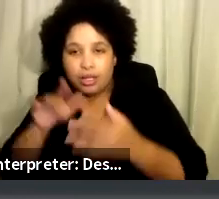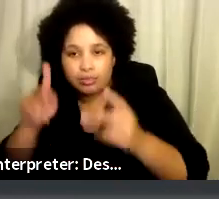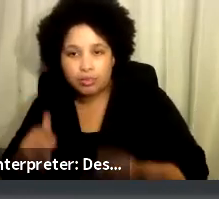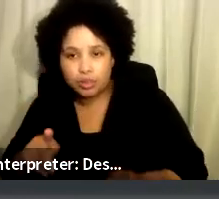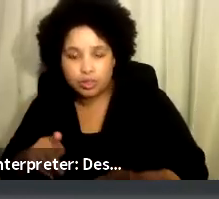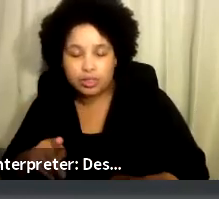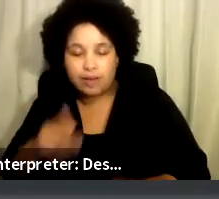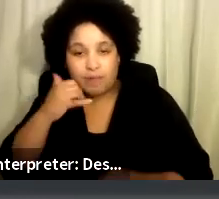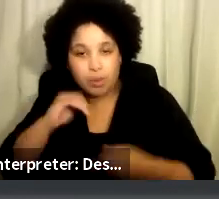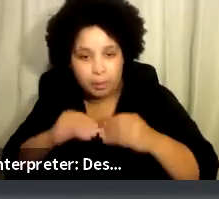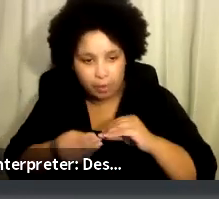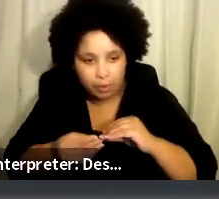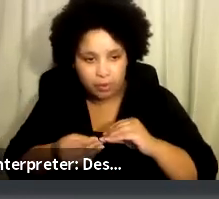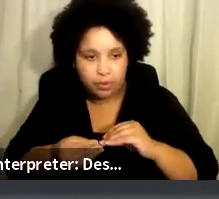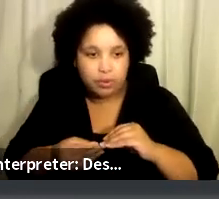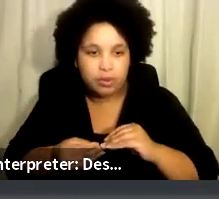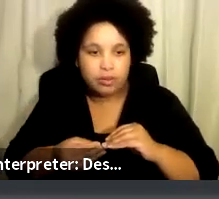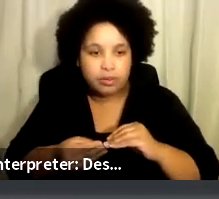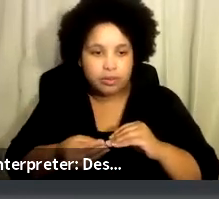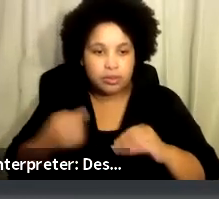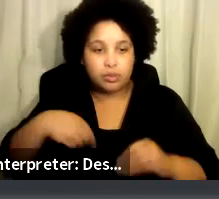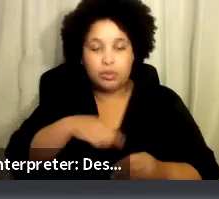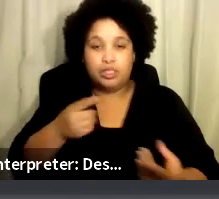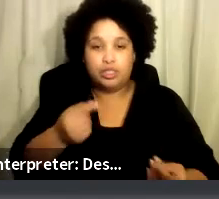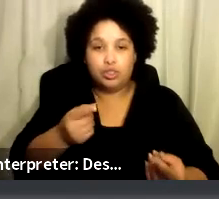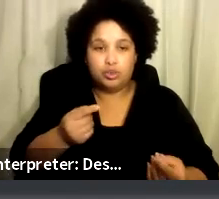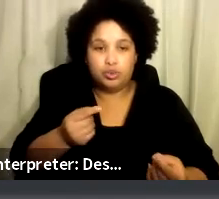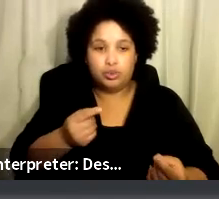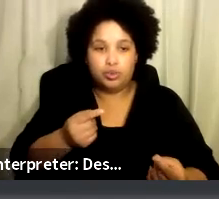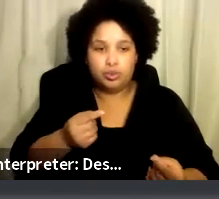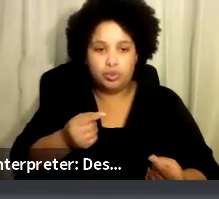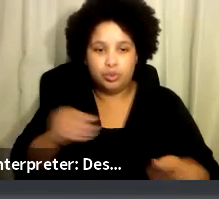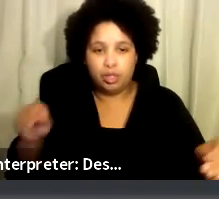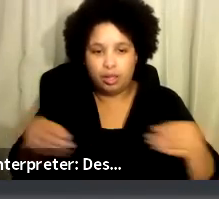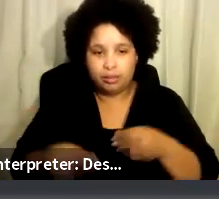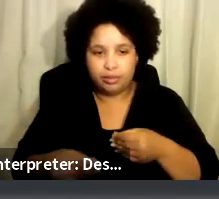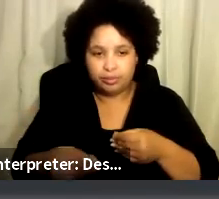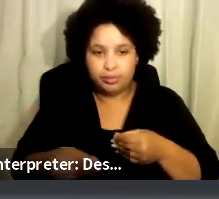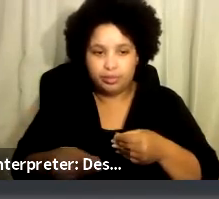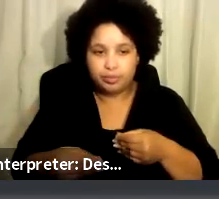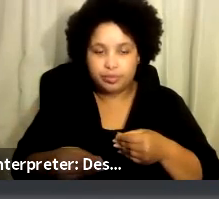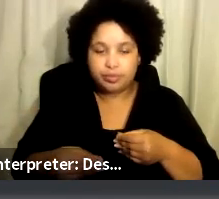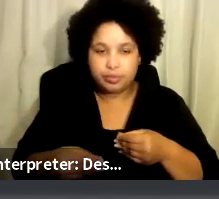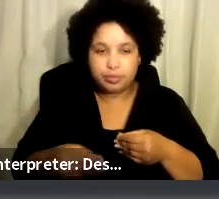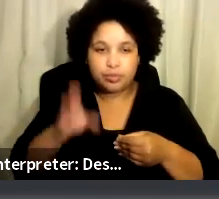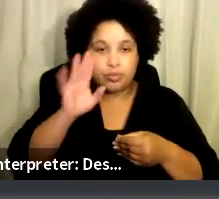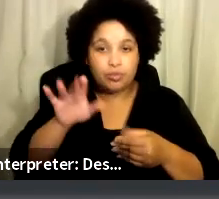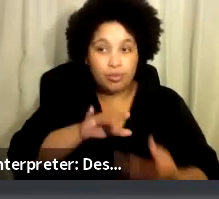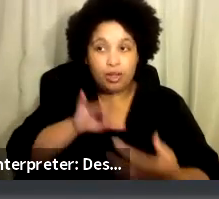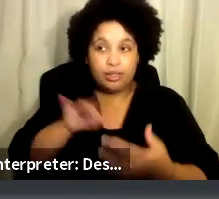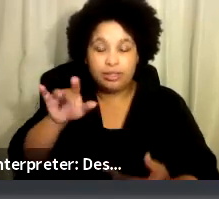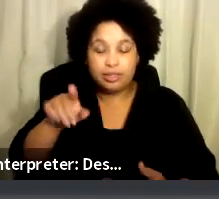and their phone number. And we, the clerks or the office staff or account clerk, will